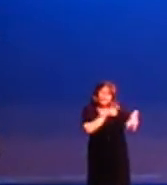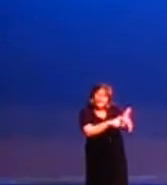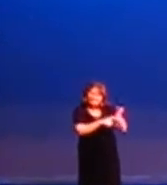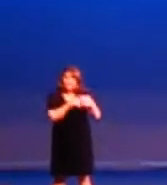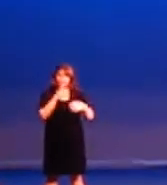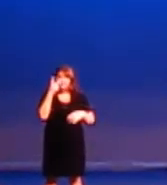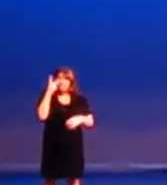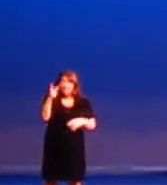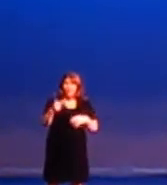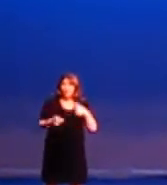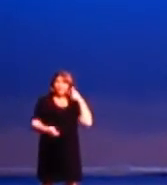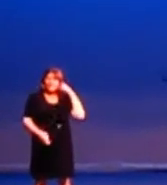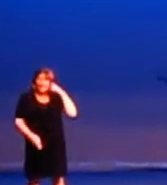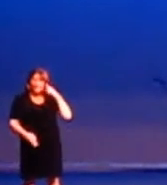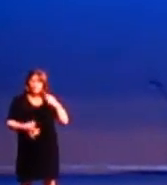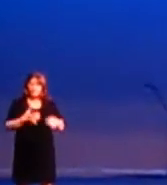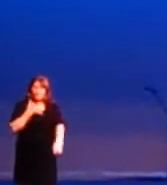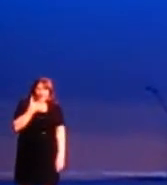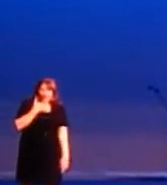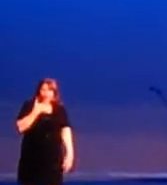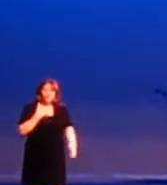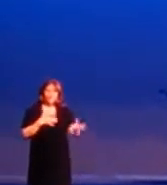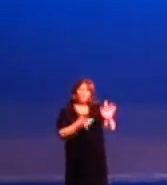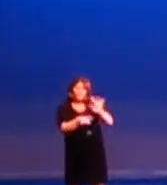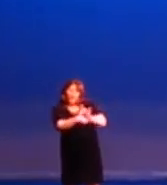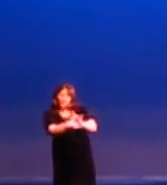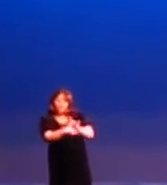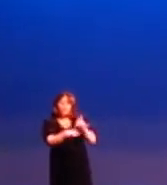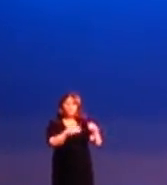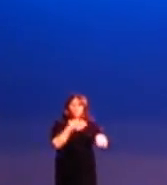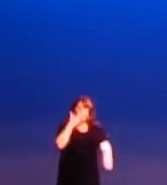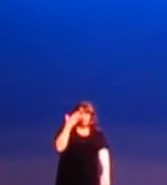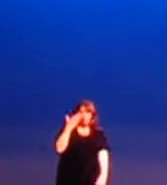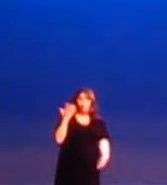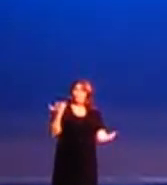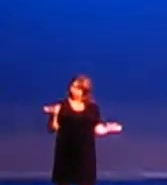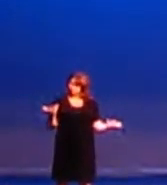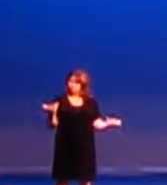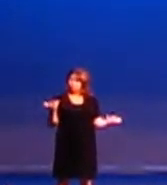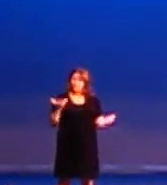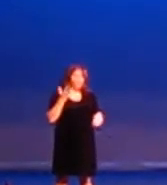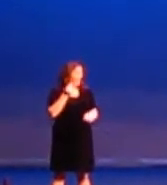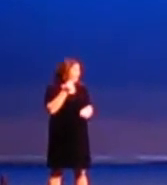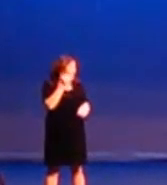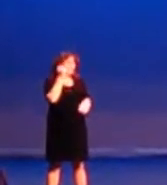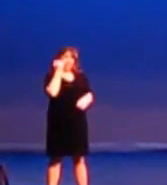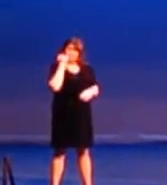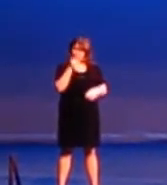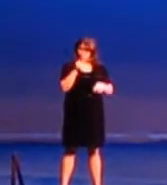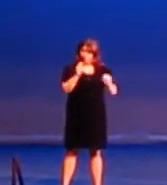sight, sound, taste, touch, smell. And if you can